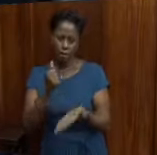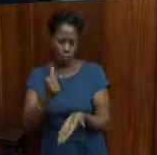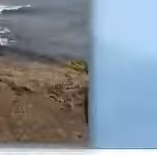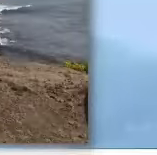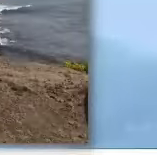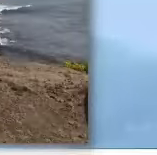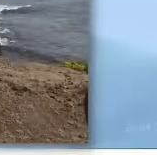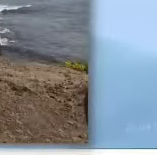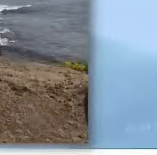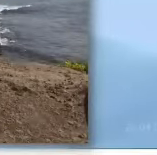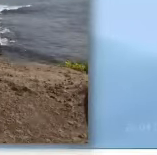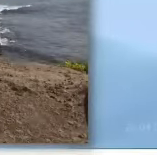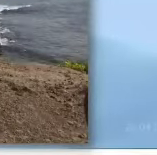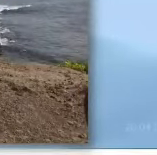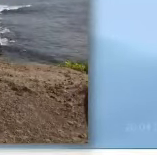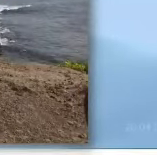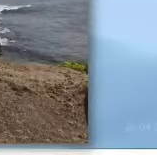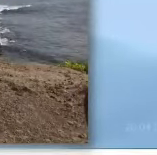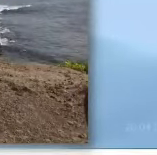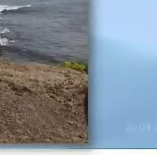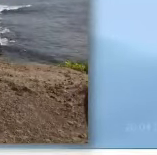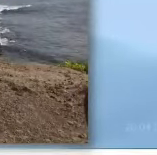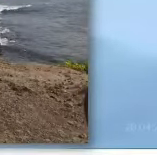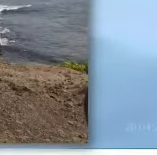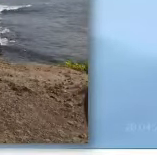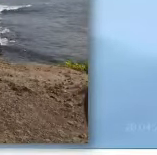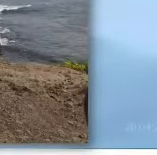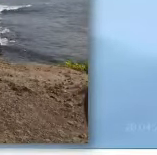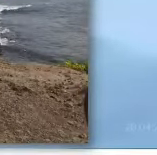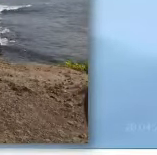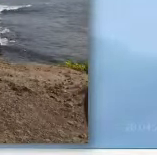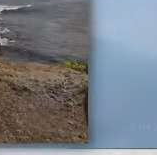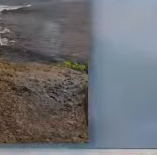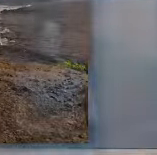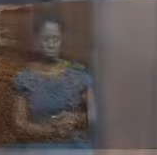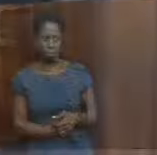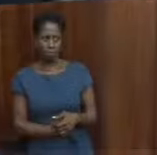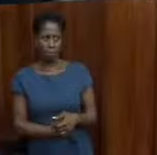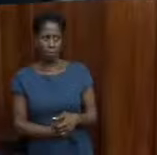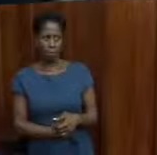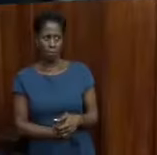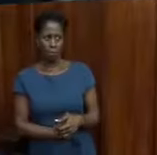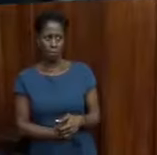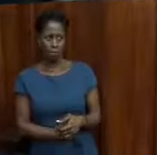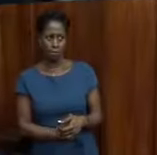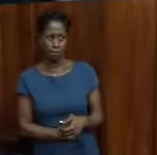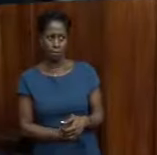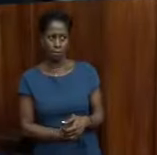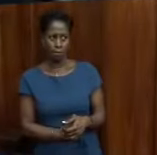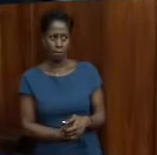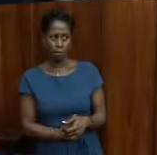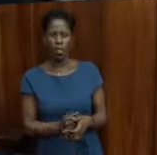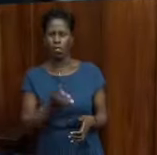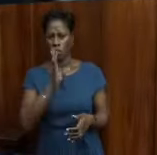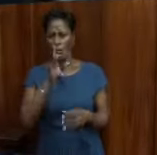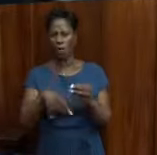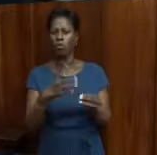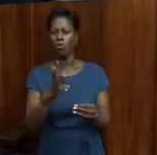offers. Thus, we shall build and support our economic recovery and resilience by strengthening the sustainability